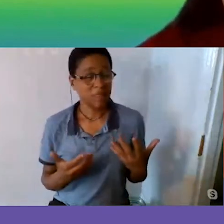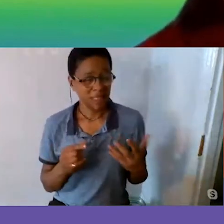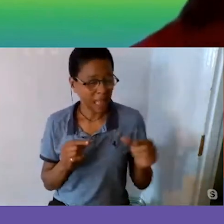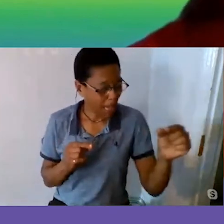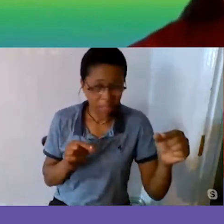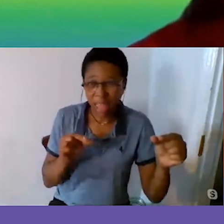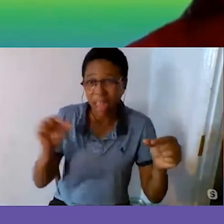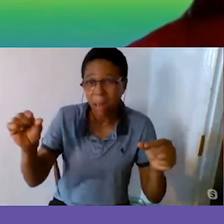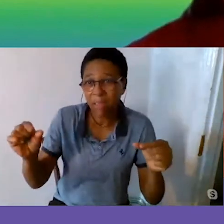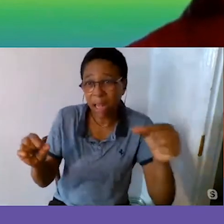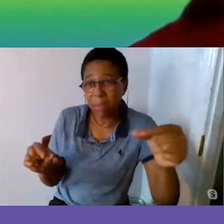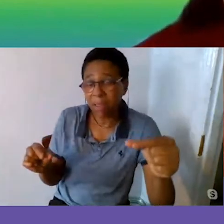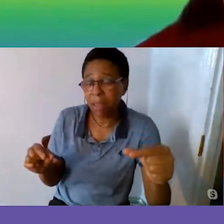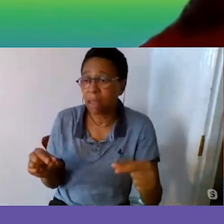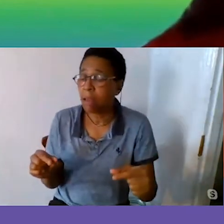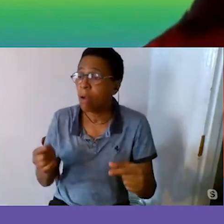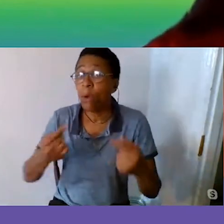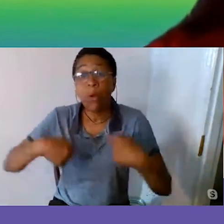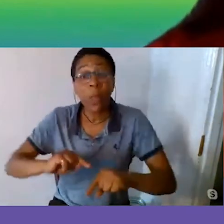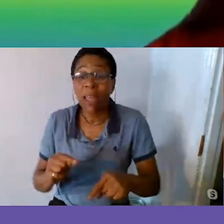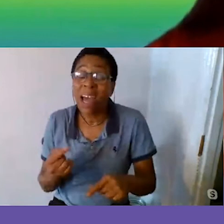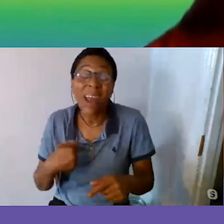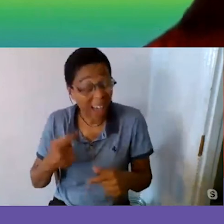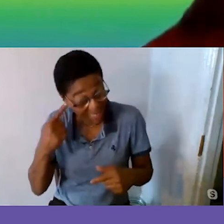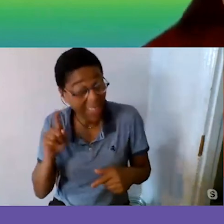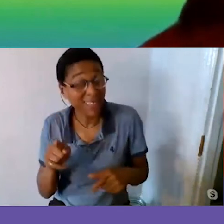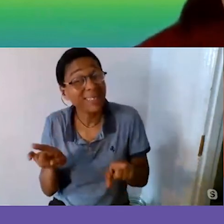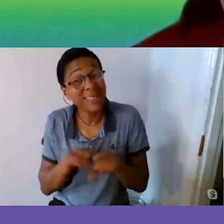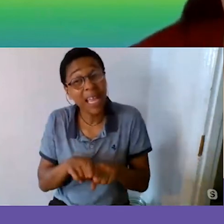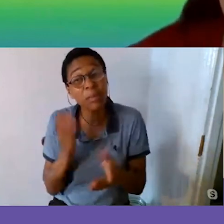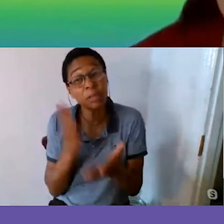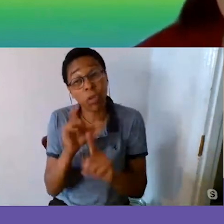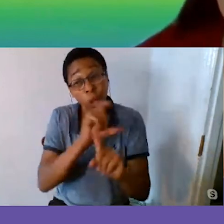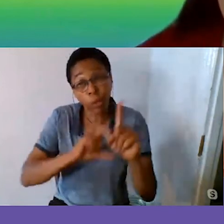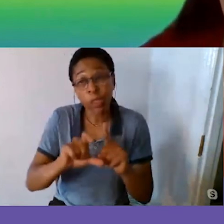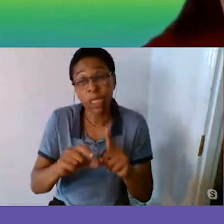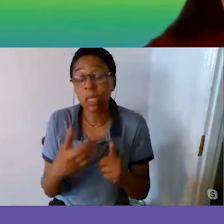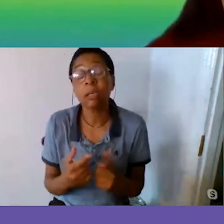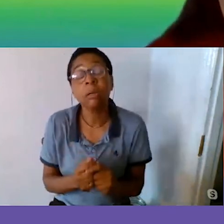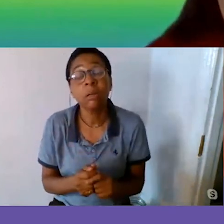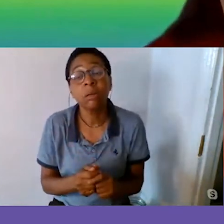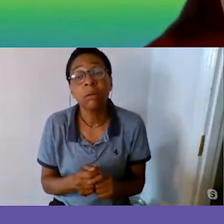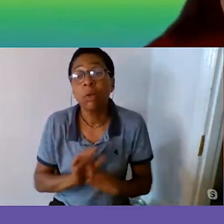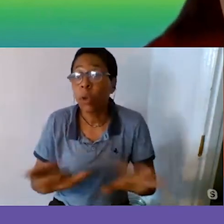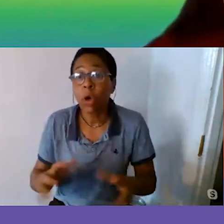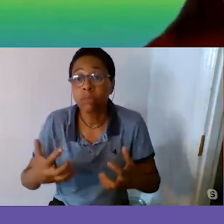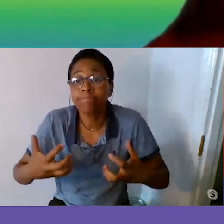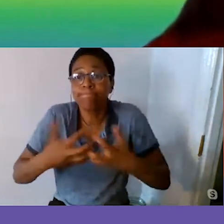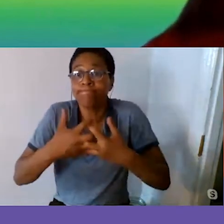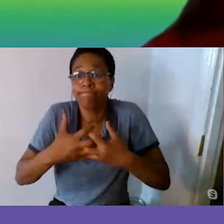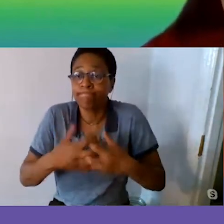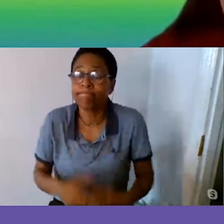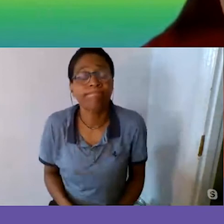are disparate, we're not connected, we don't have spaces, and that unfortunately ripples through every aspect of our life. Which that's what